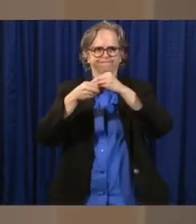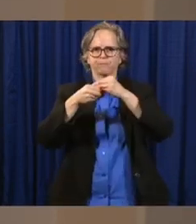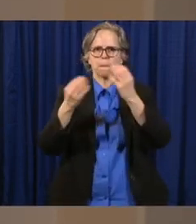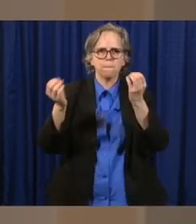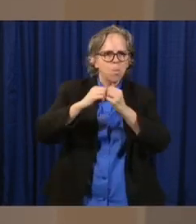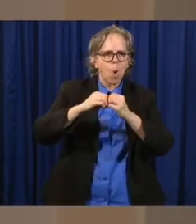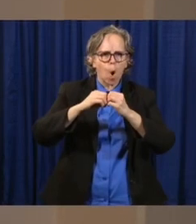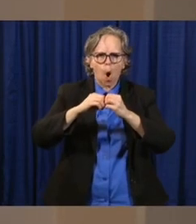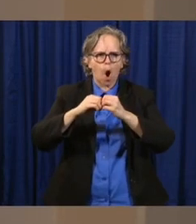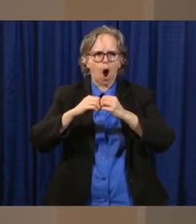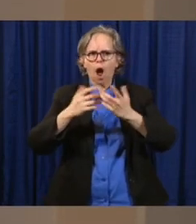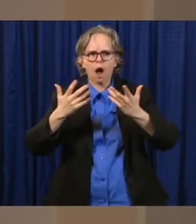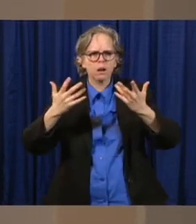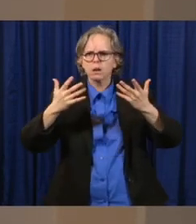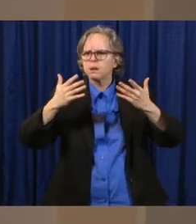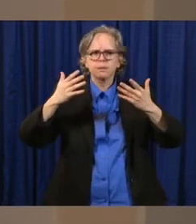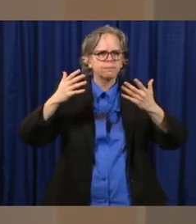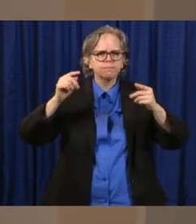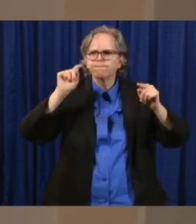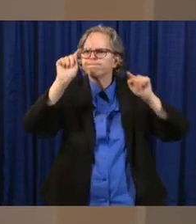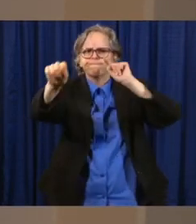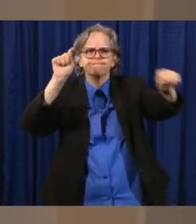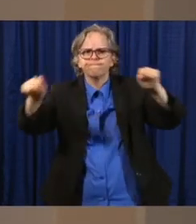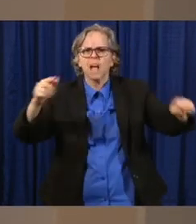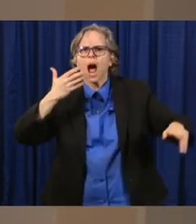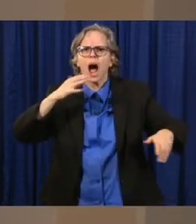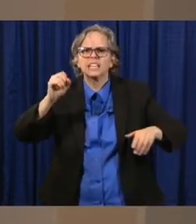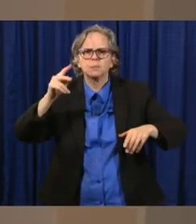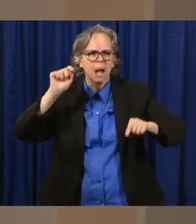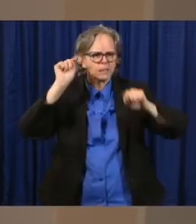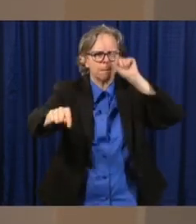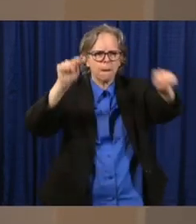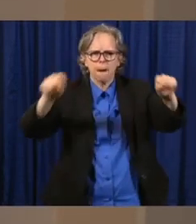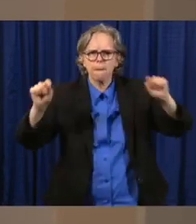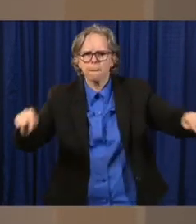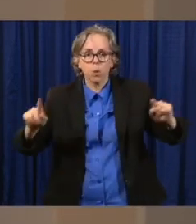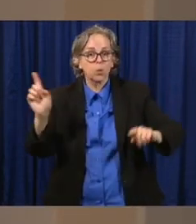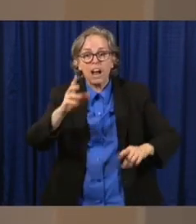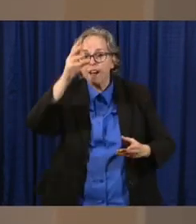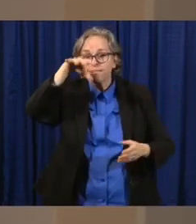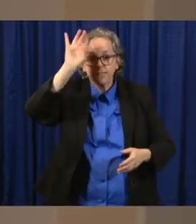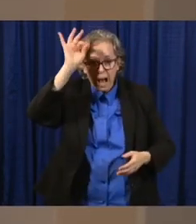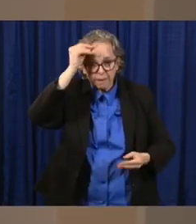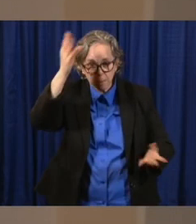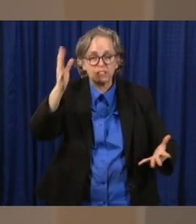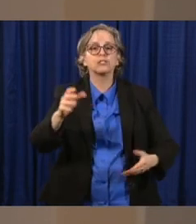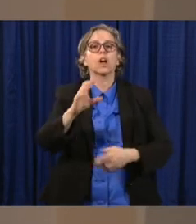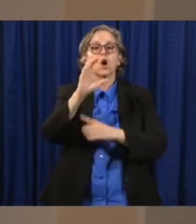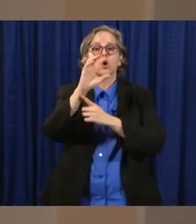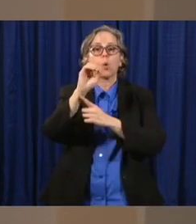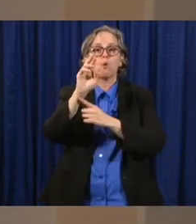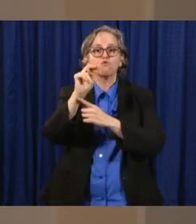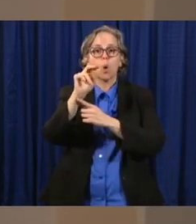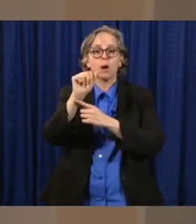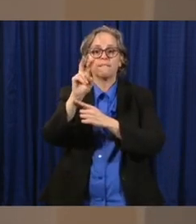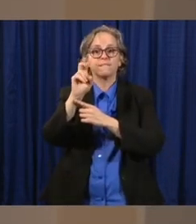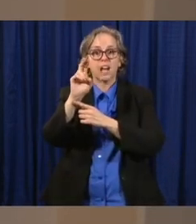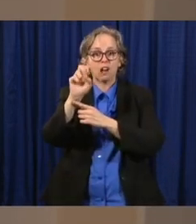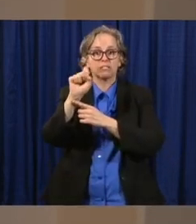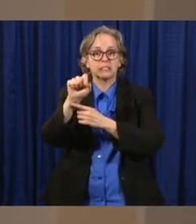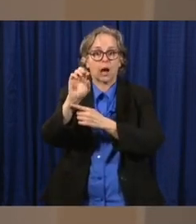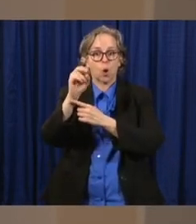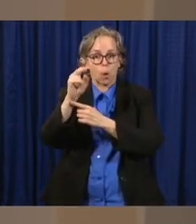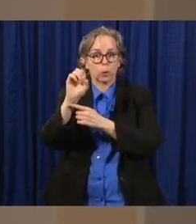where that is available. The information is available at coronavirus.ohio.gov, and it's under the tab that says